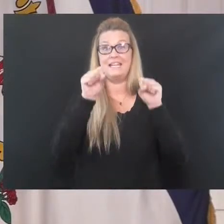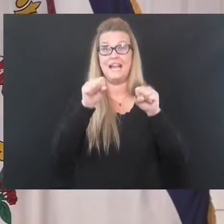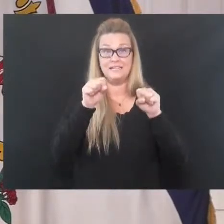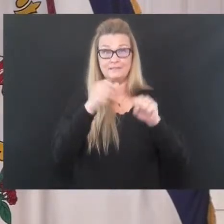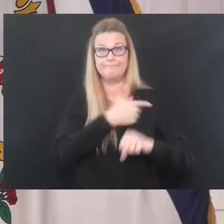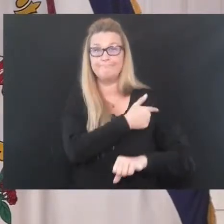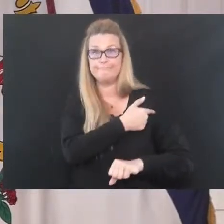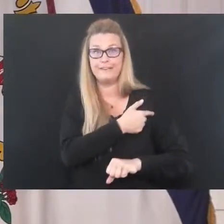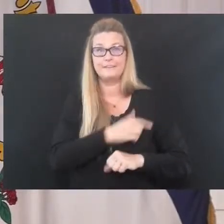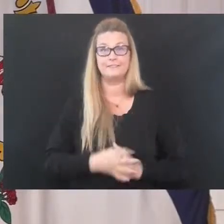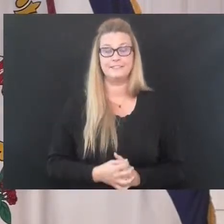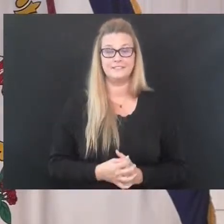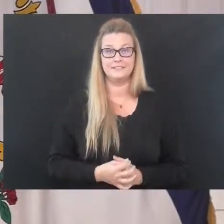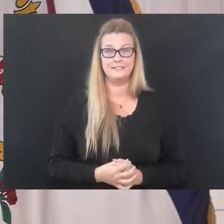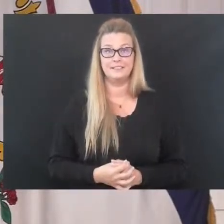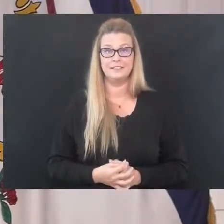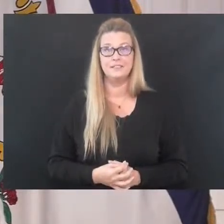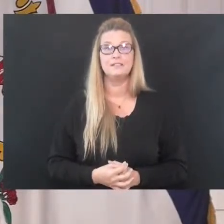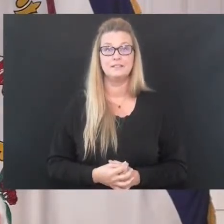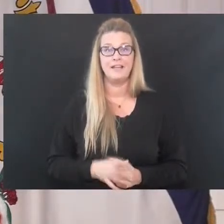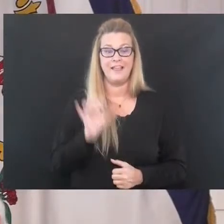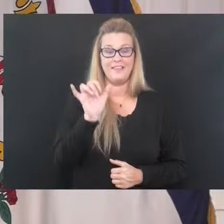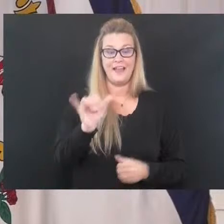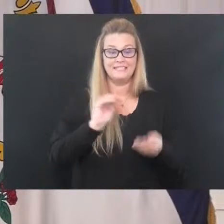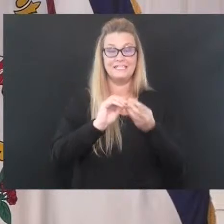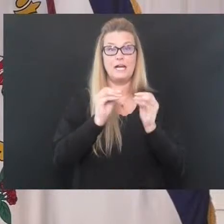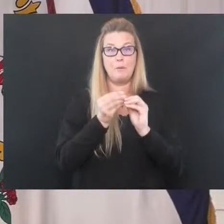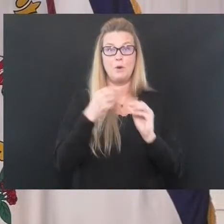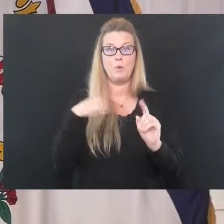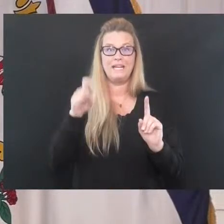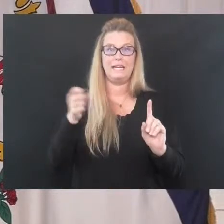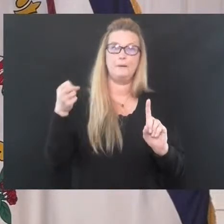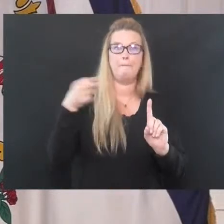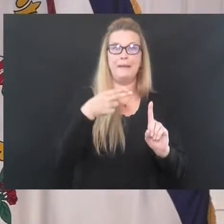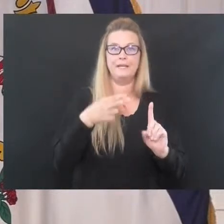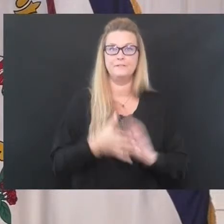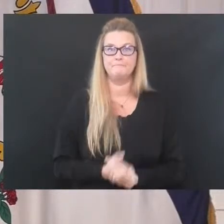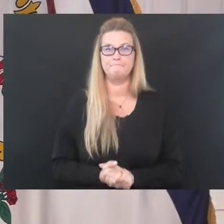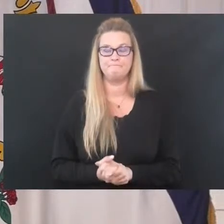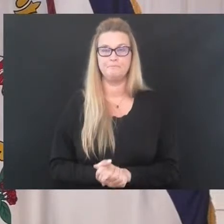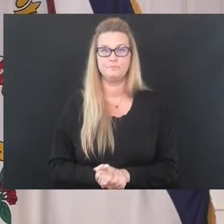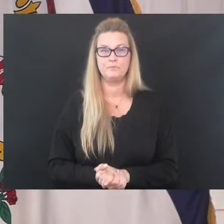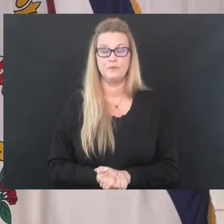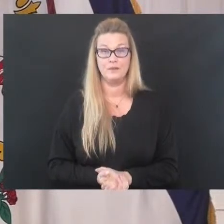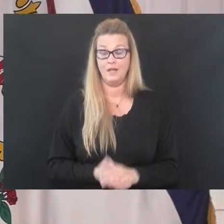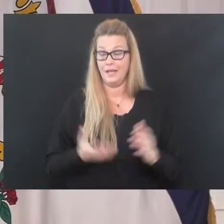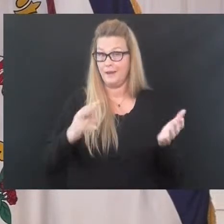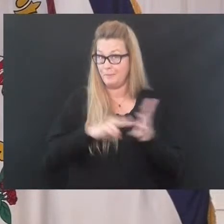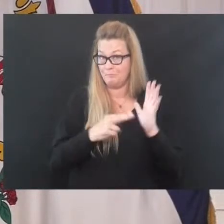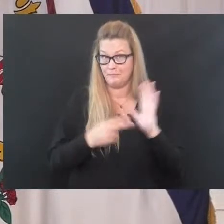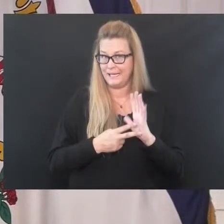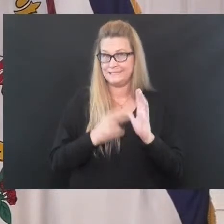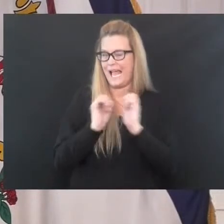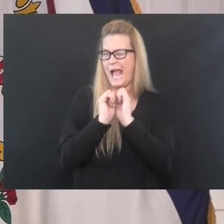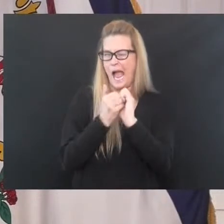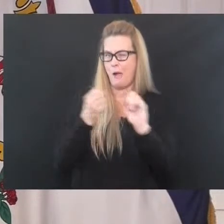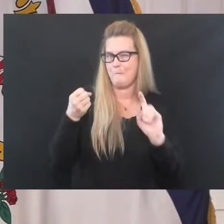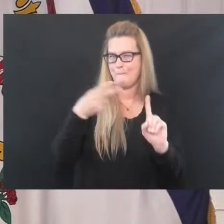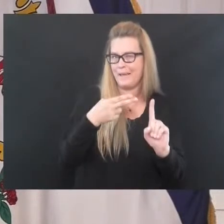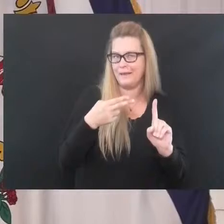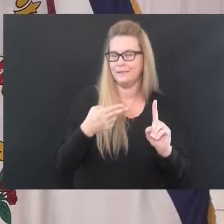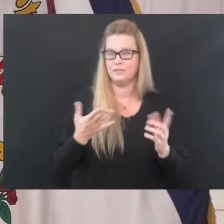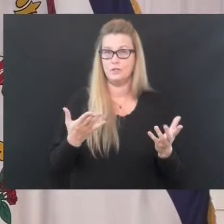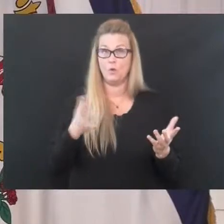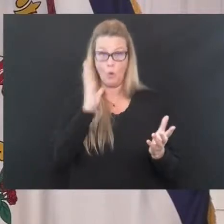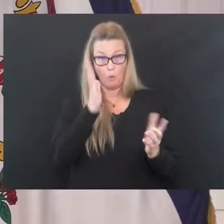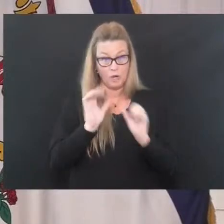vaccine, that's your number. Now let me show you what happens. Let me show you, because we're